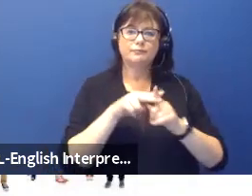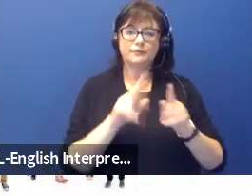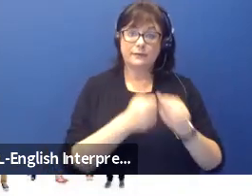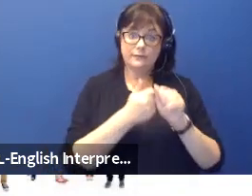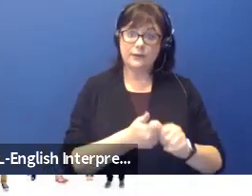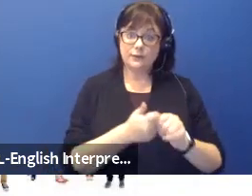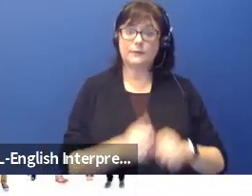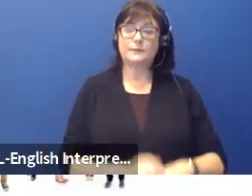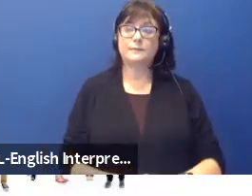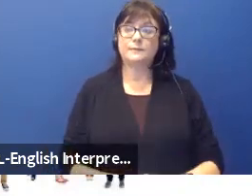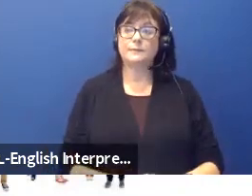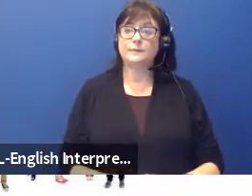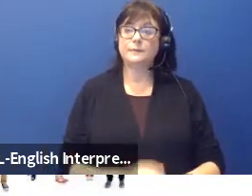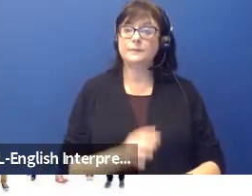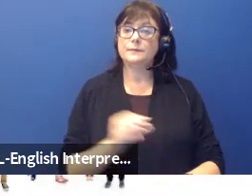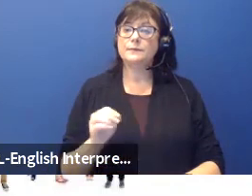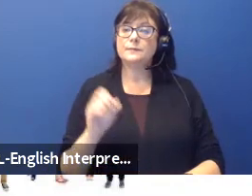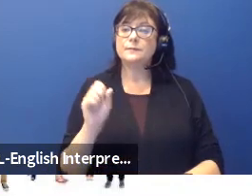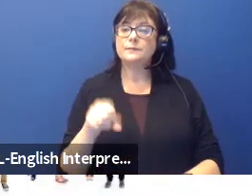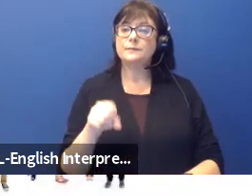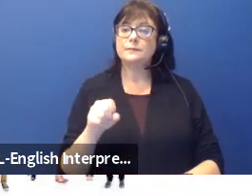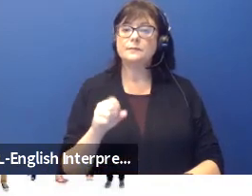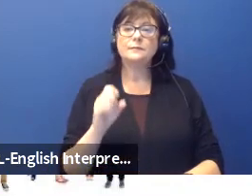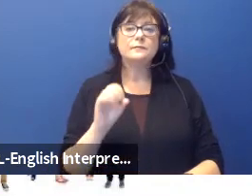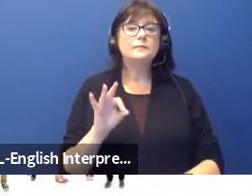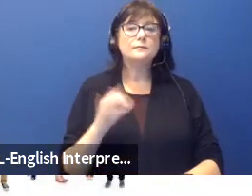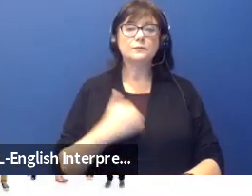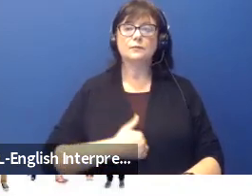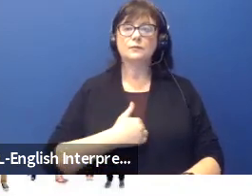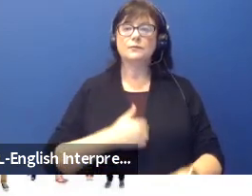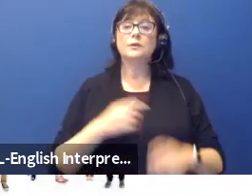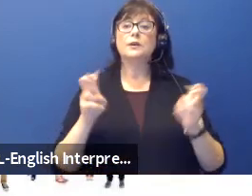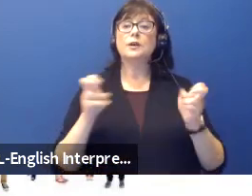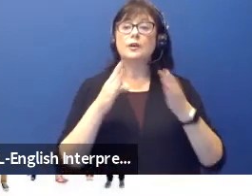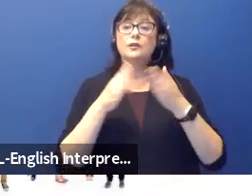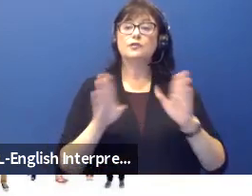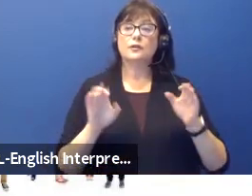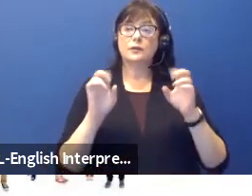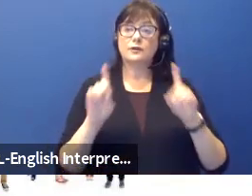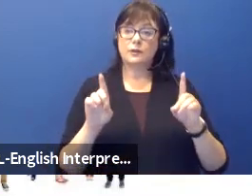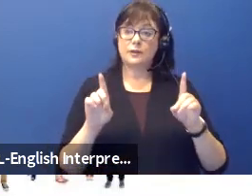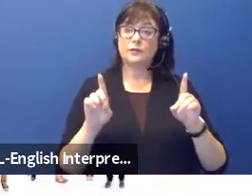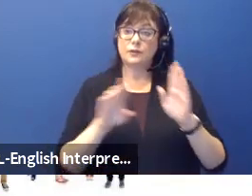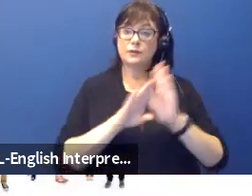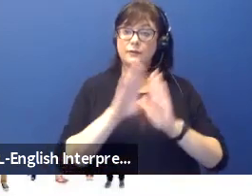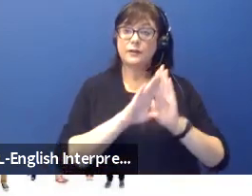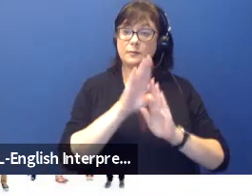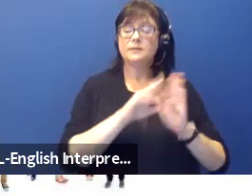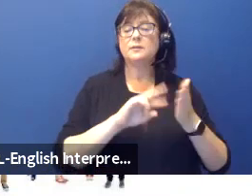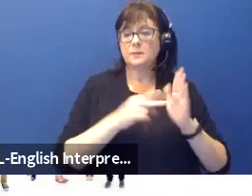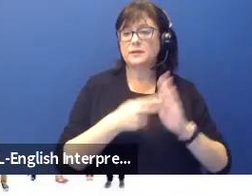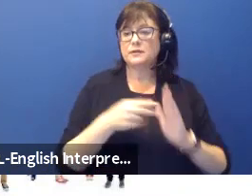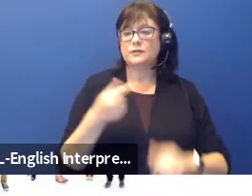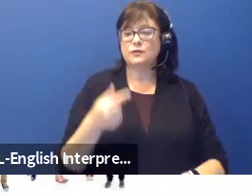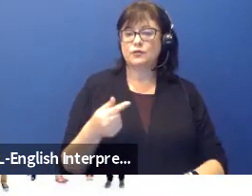And yes, Ladine, and I'm sorry if I didn't mention your name, general education development is the GED prep or test. It